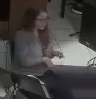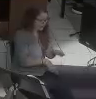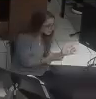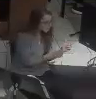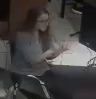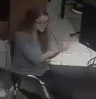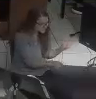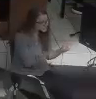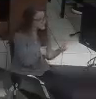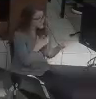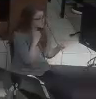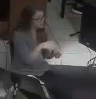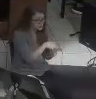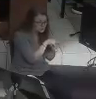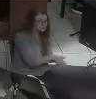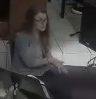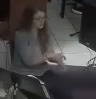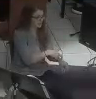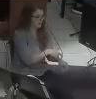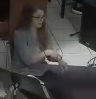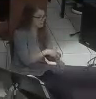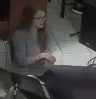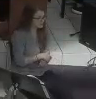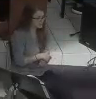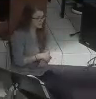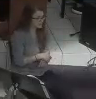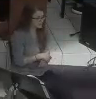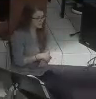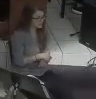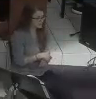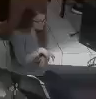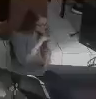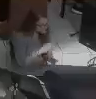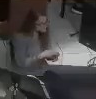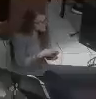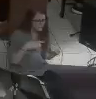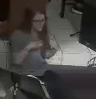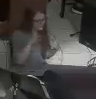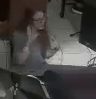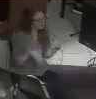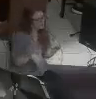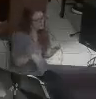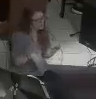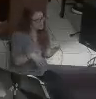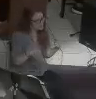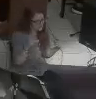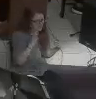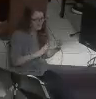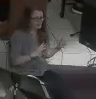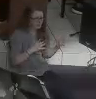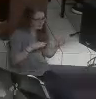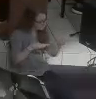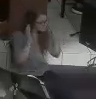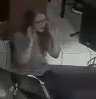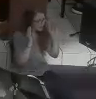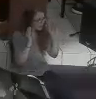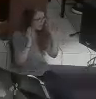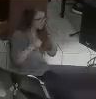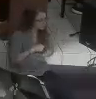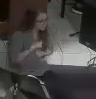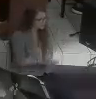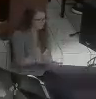Norwich, like the James. And she said this: I know that at times I will be belabored. I know that